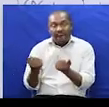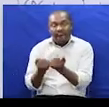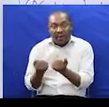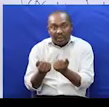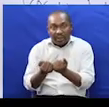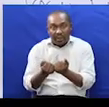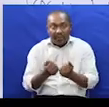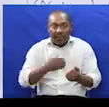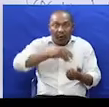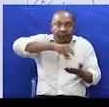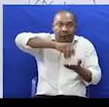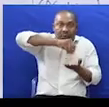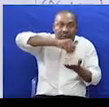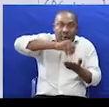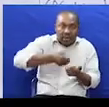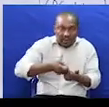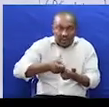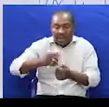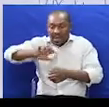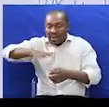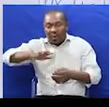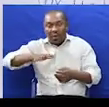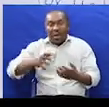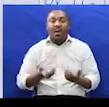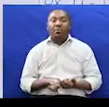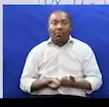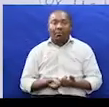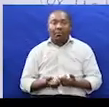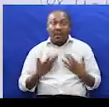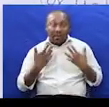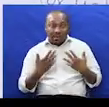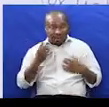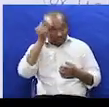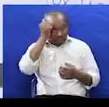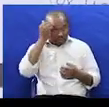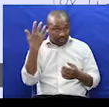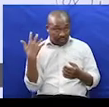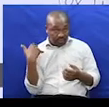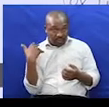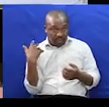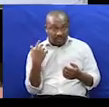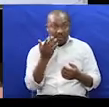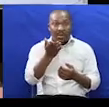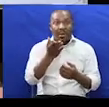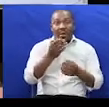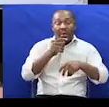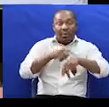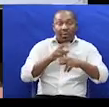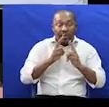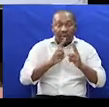previous topic. Therefore, when you talk about a neutralization reaction, there must be the